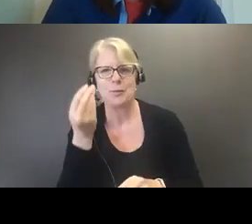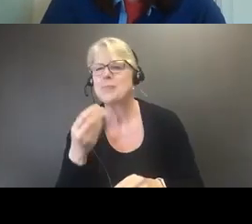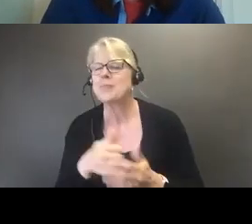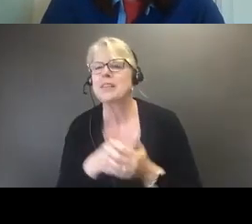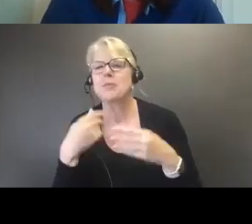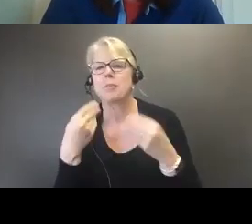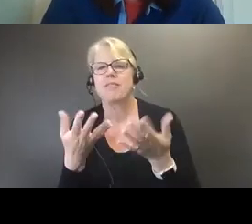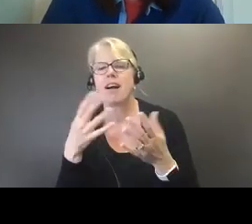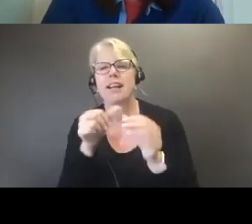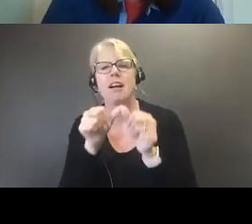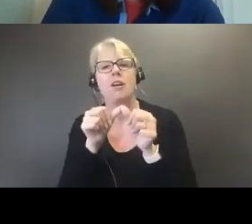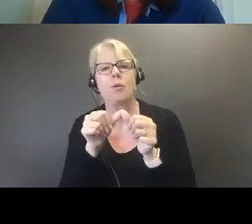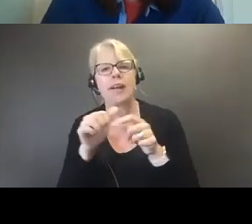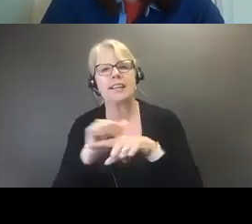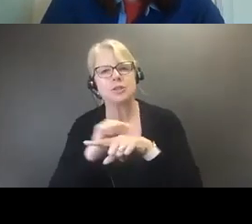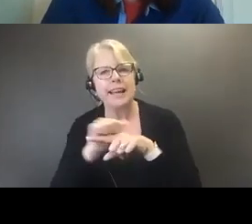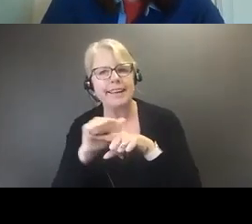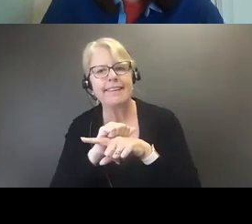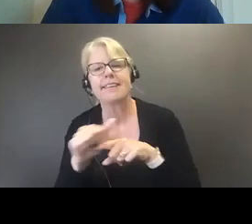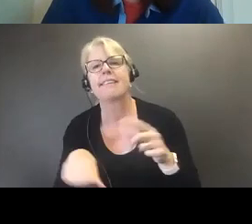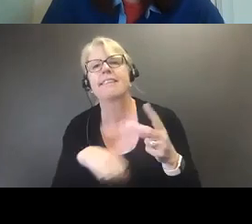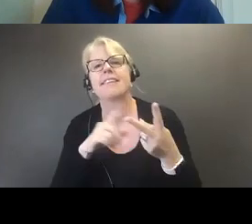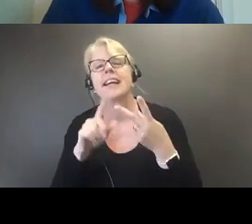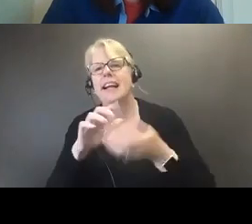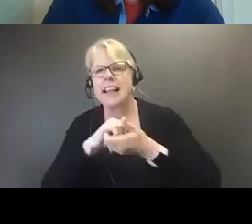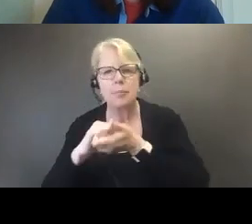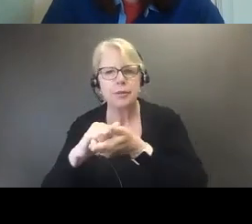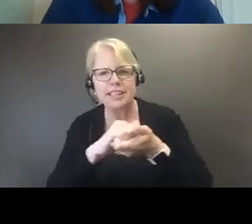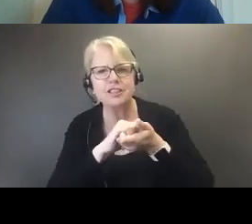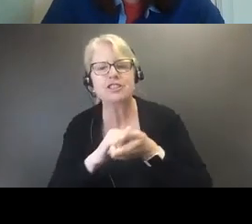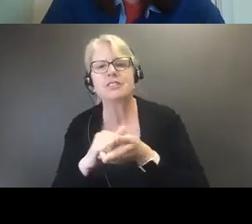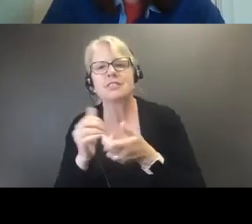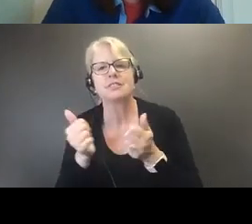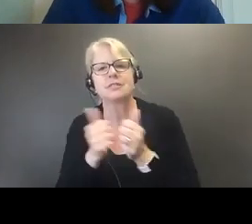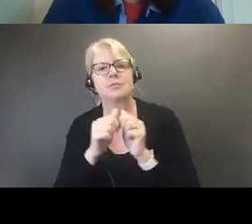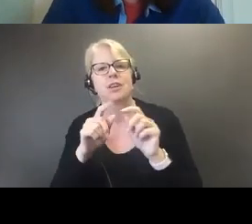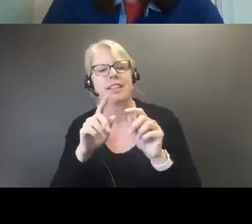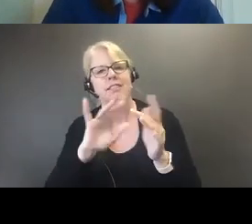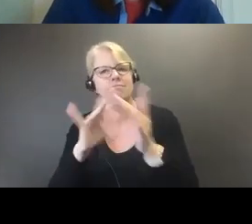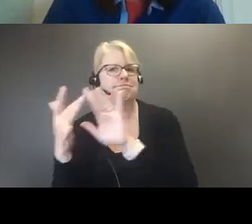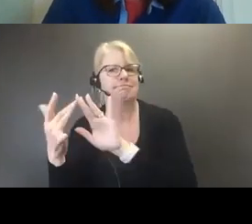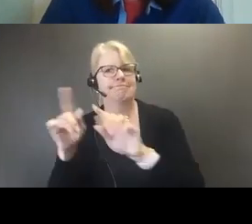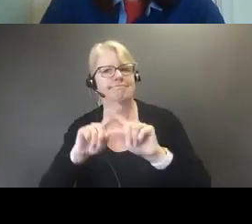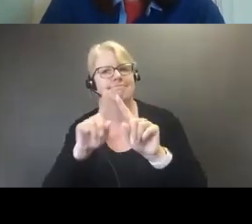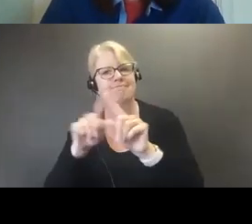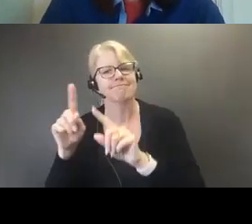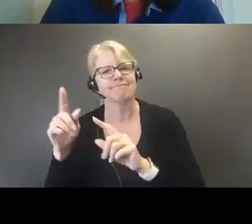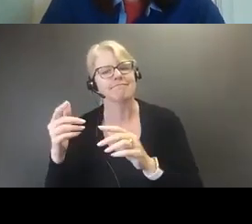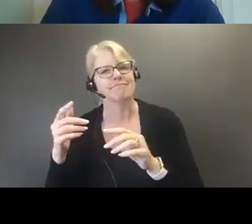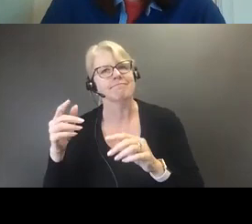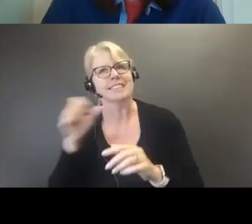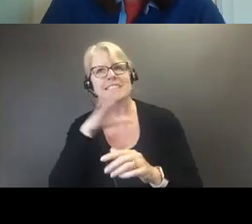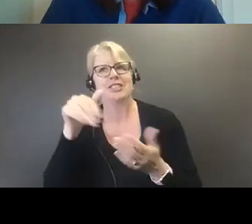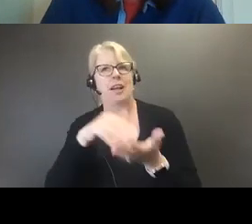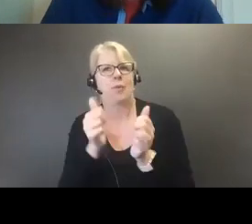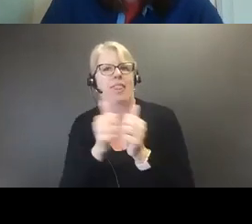this ongoing training sessions and kind of collaboration with this whole network of new Senior Centers Without Walls.